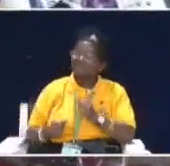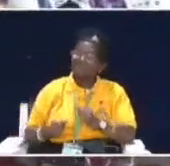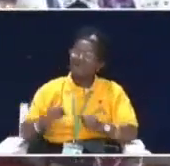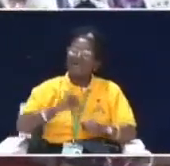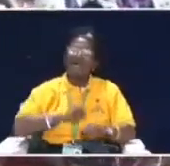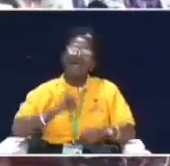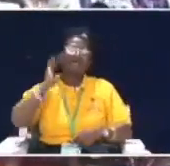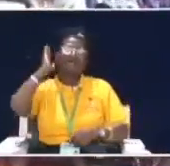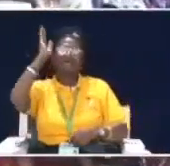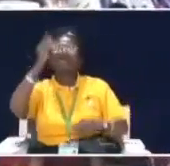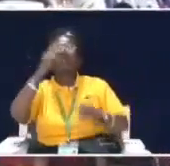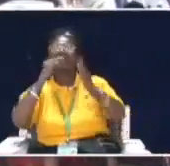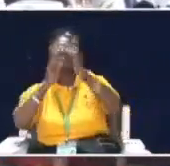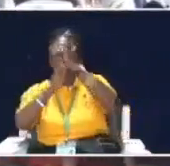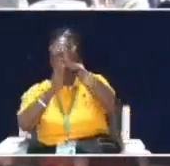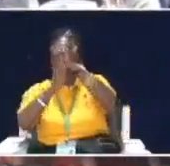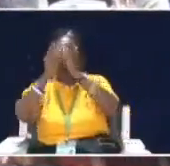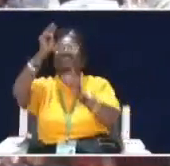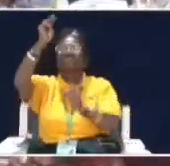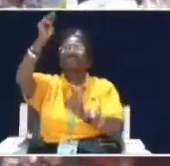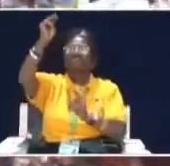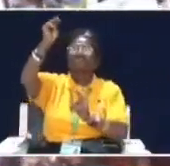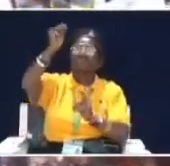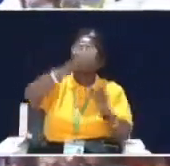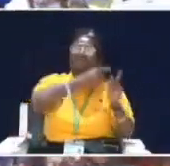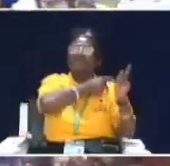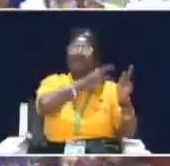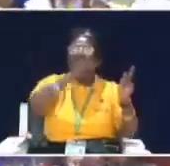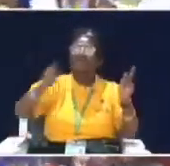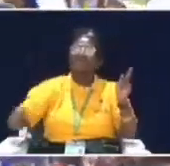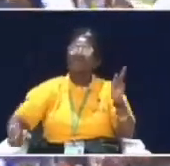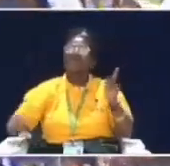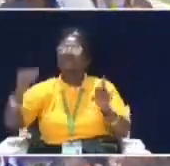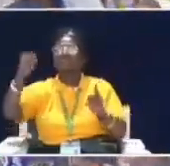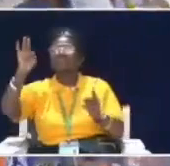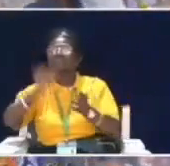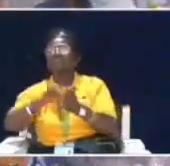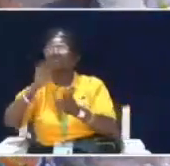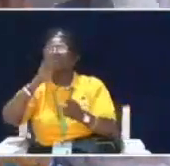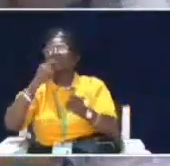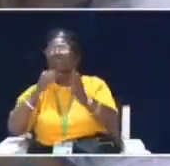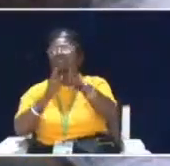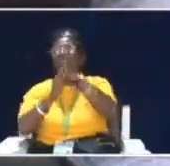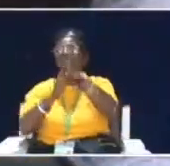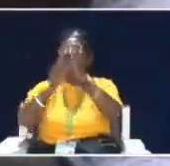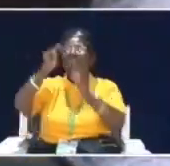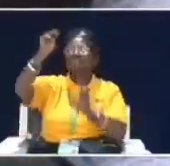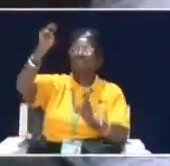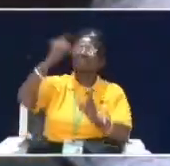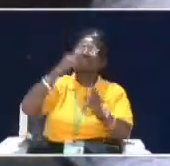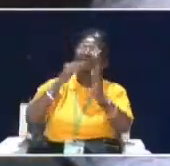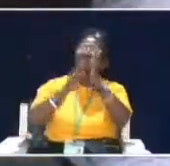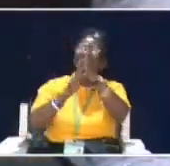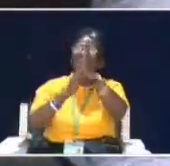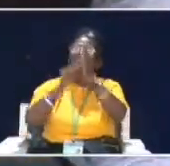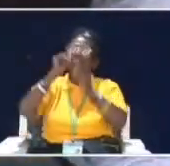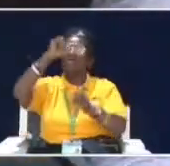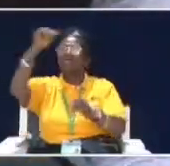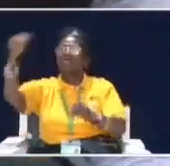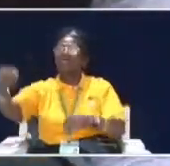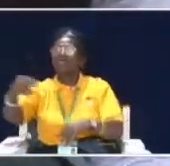I will praise him, King of glory, praise him. Praise